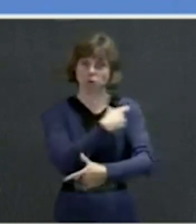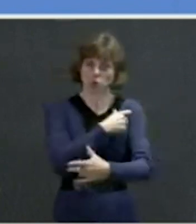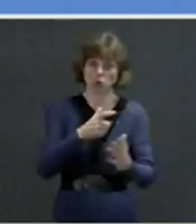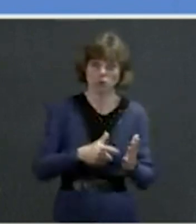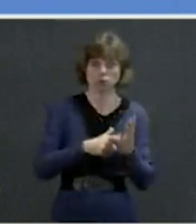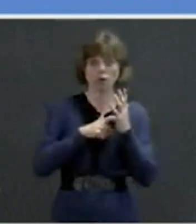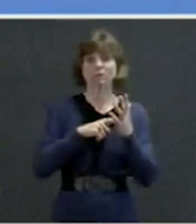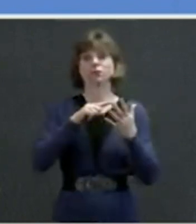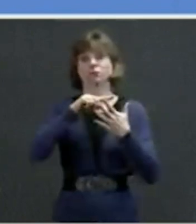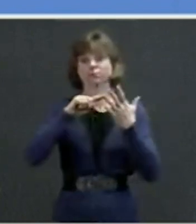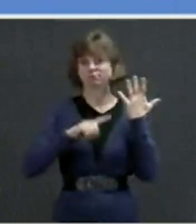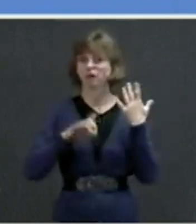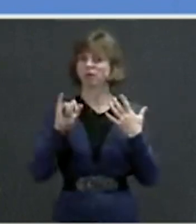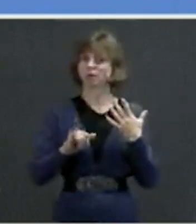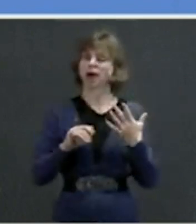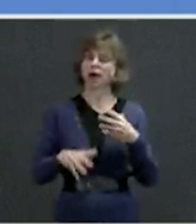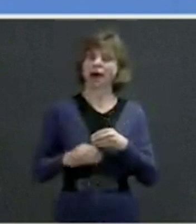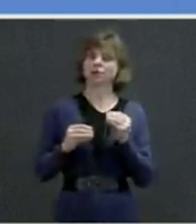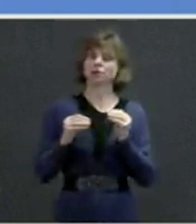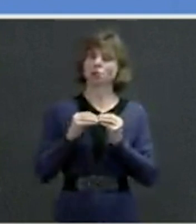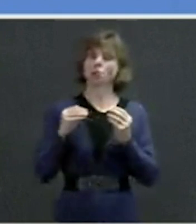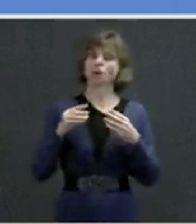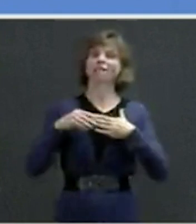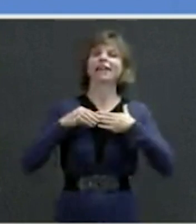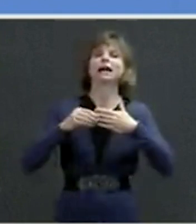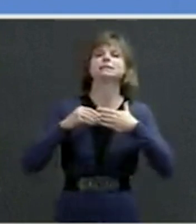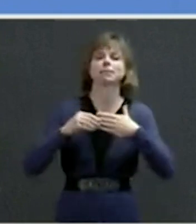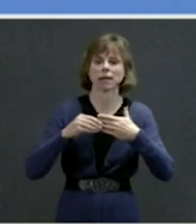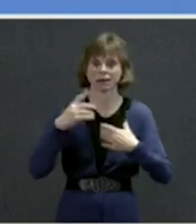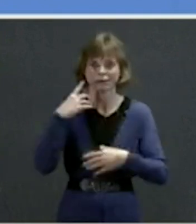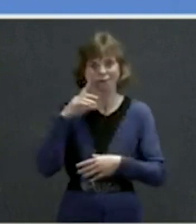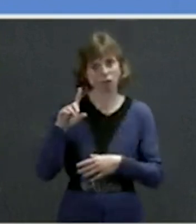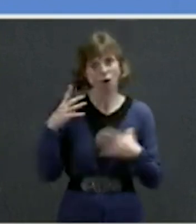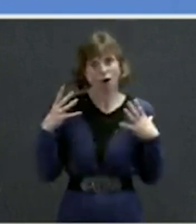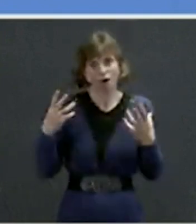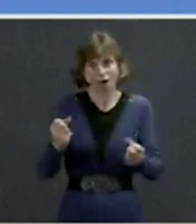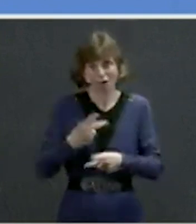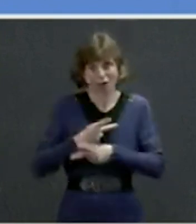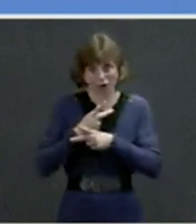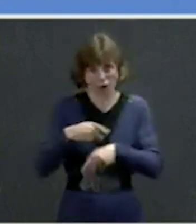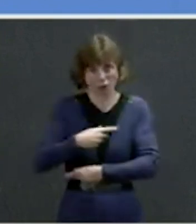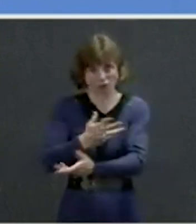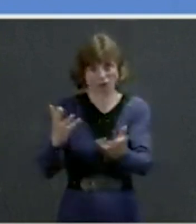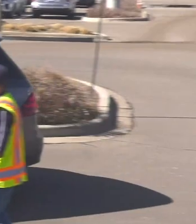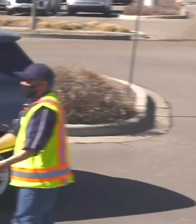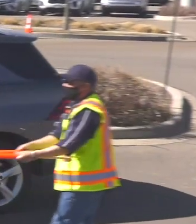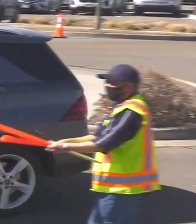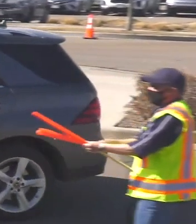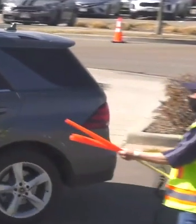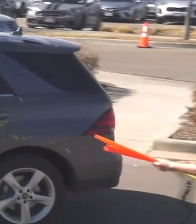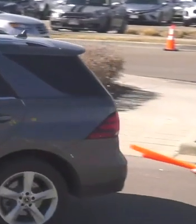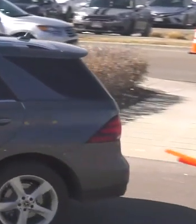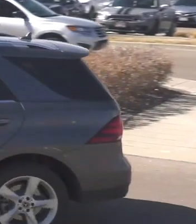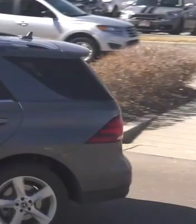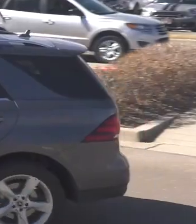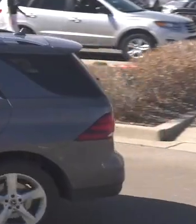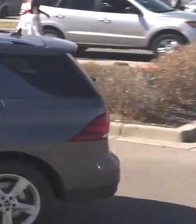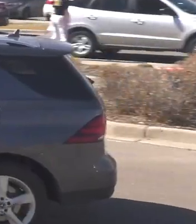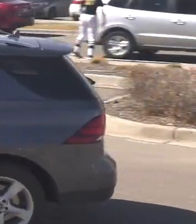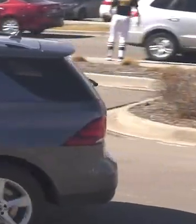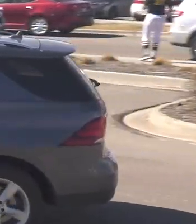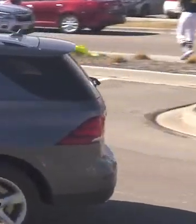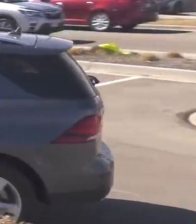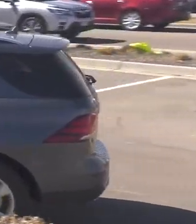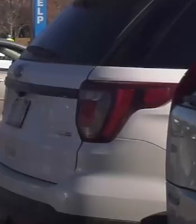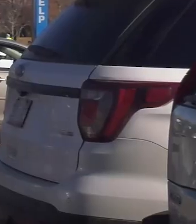and more flexibility to health care providers. You know, it could absolutely allow for expanded availability of vaccine. All the way to the front. There will